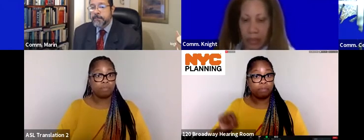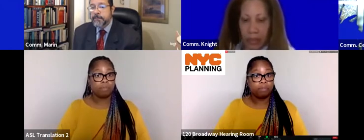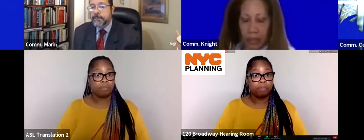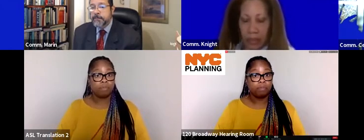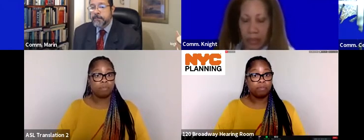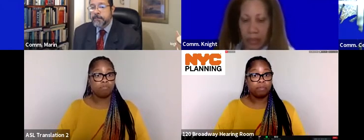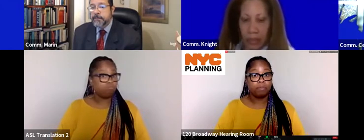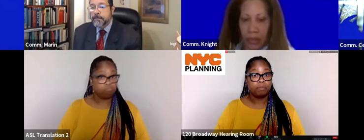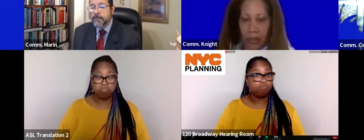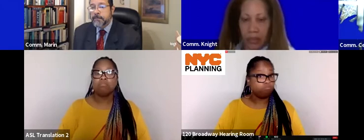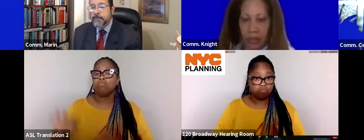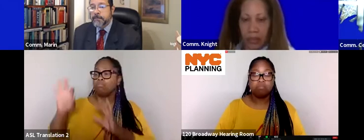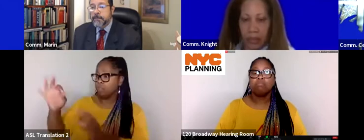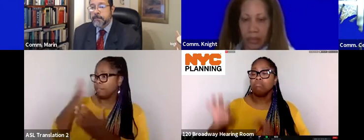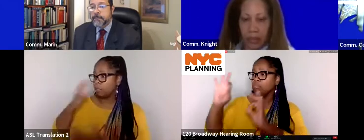Thank you. Thank you, sir.